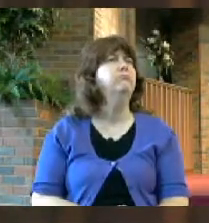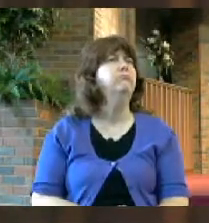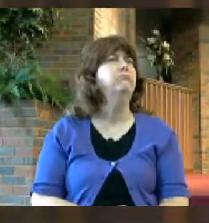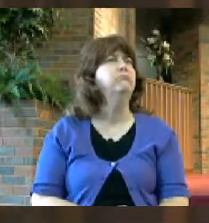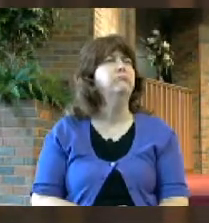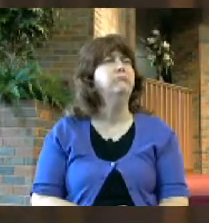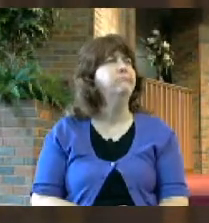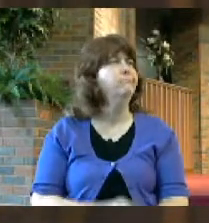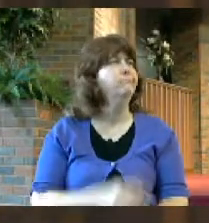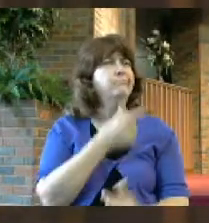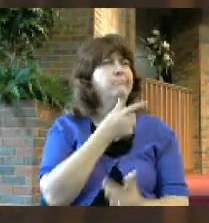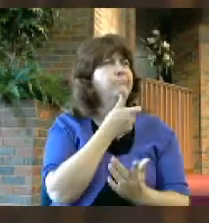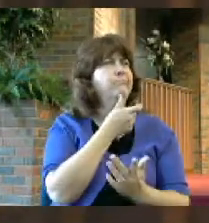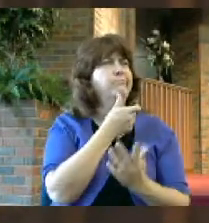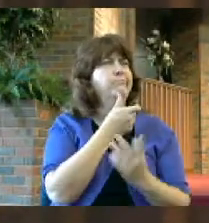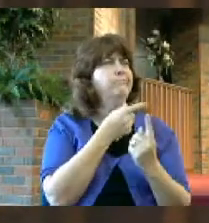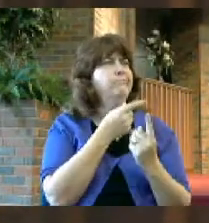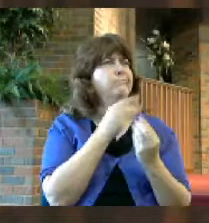The Lord did.